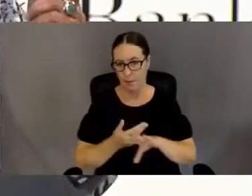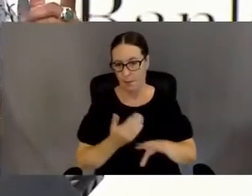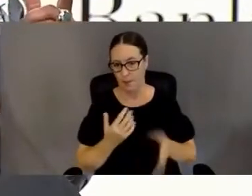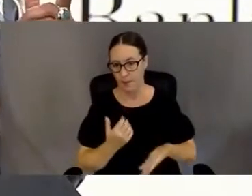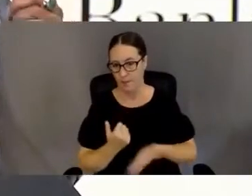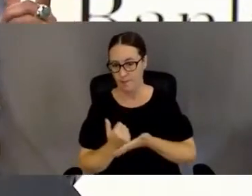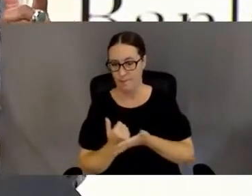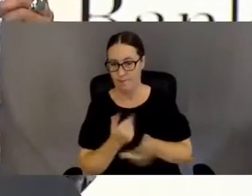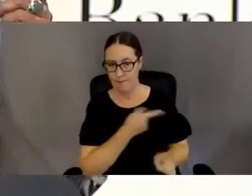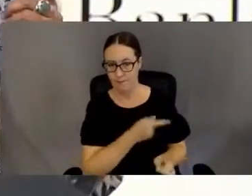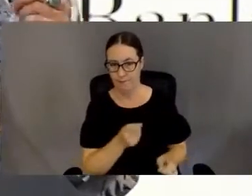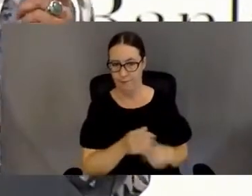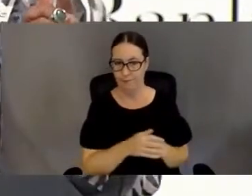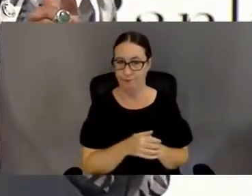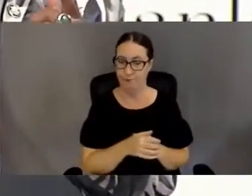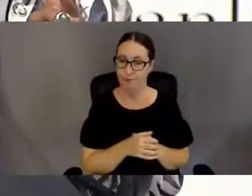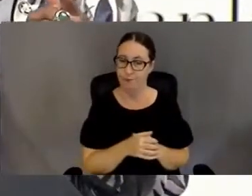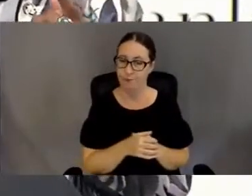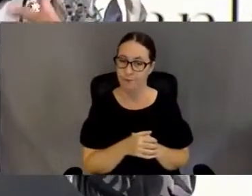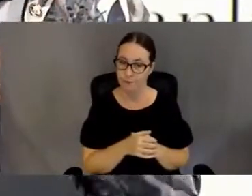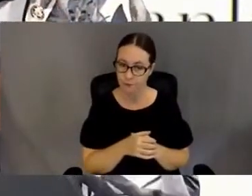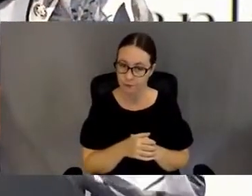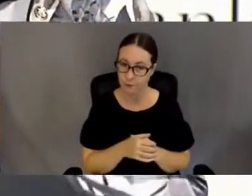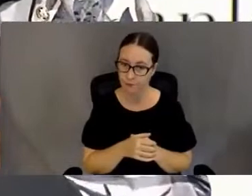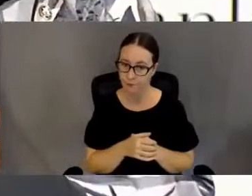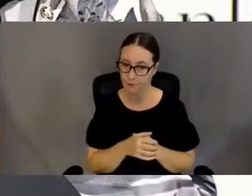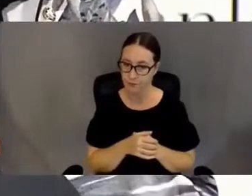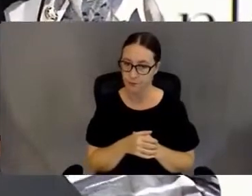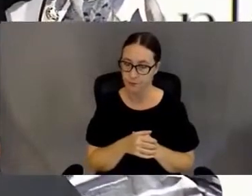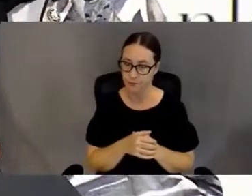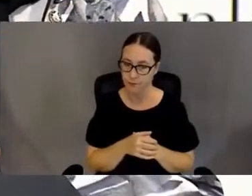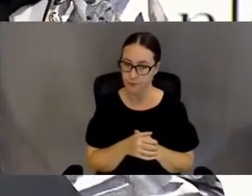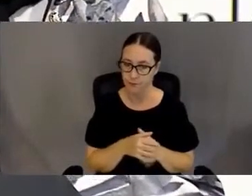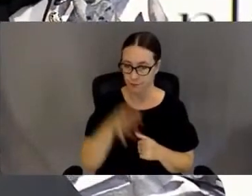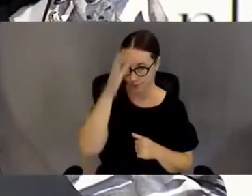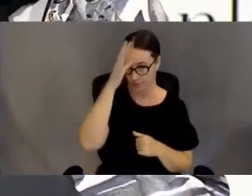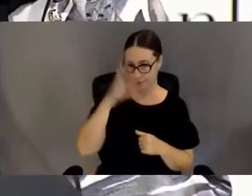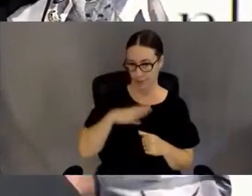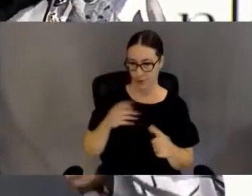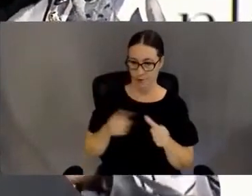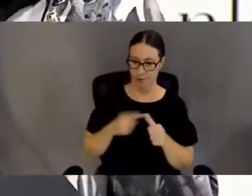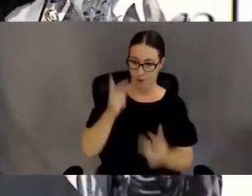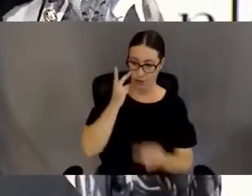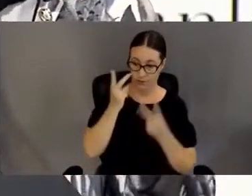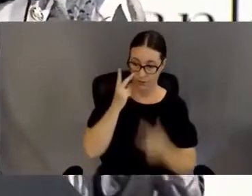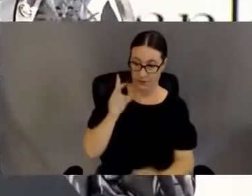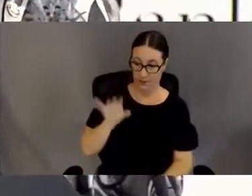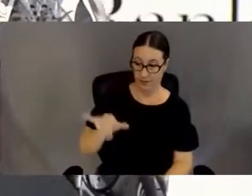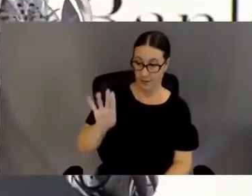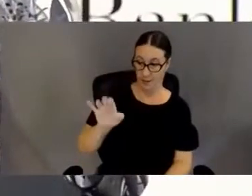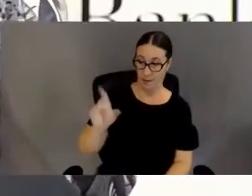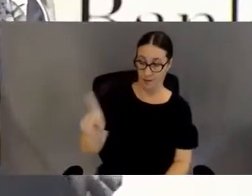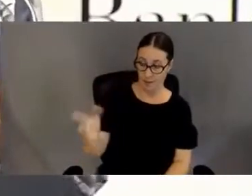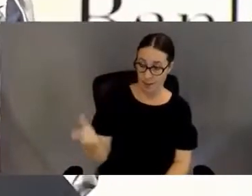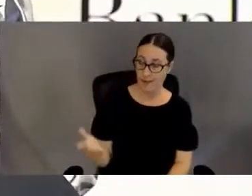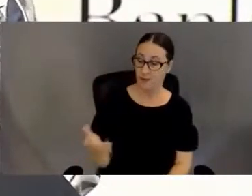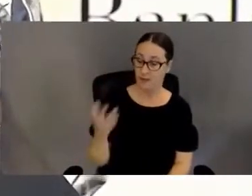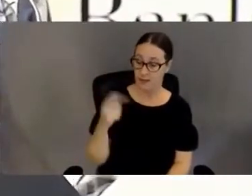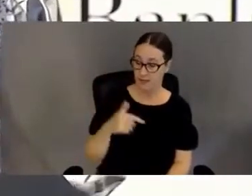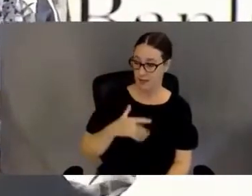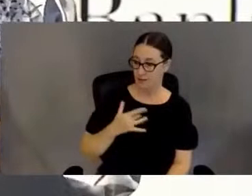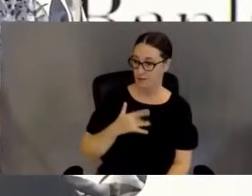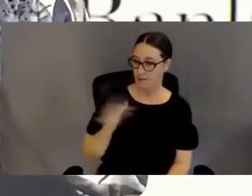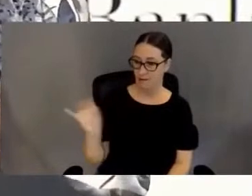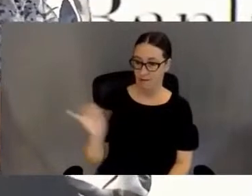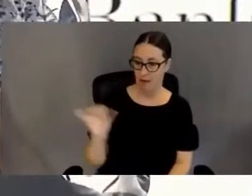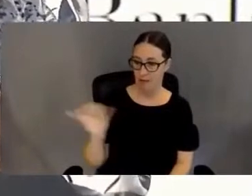"I felt like the Queen of Sheba when she saw the riches of Solomon." Then he learned what had happened, and so